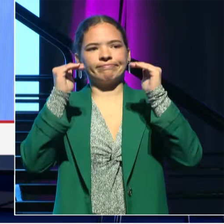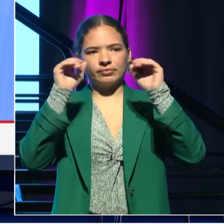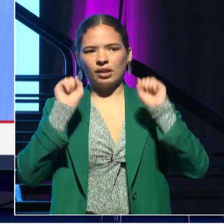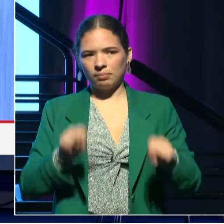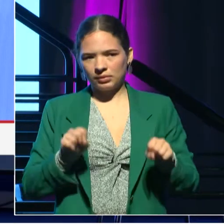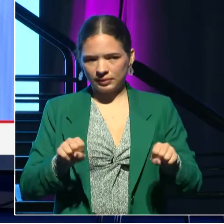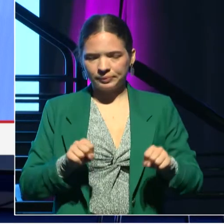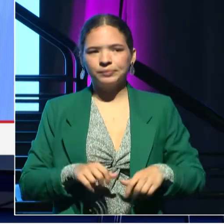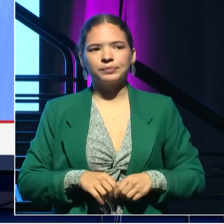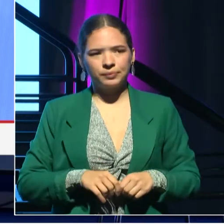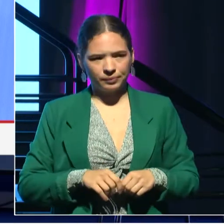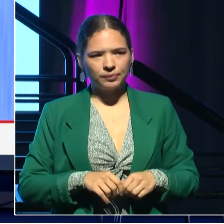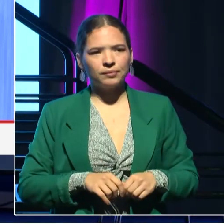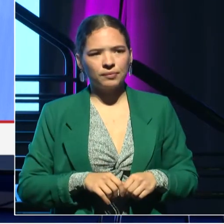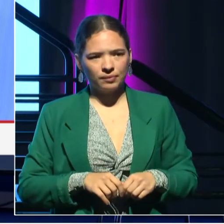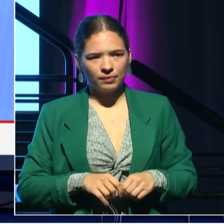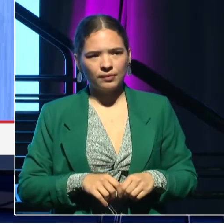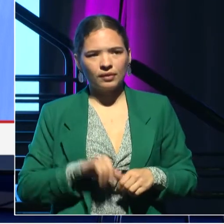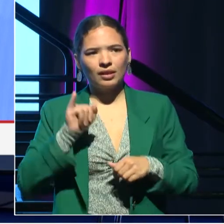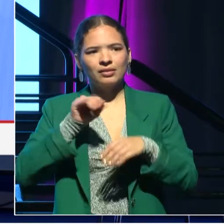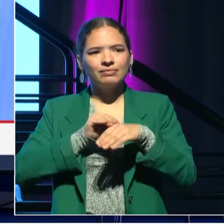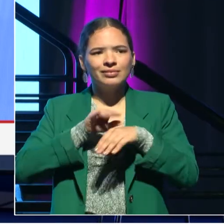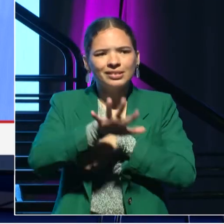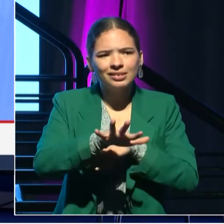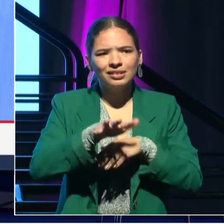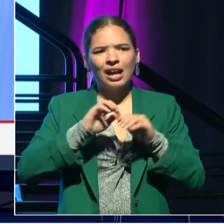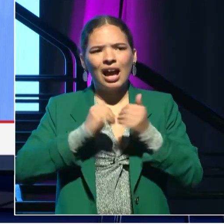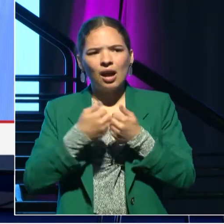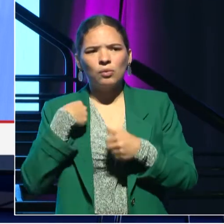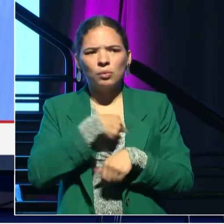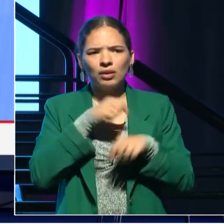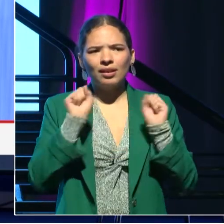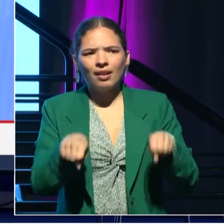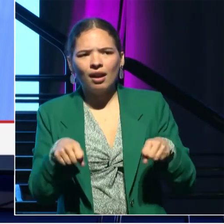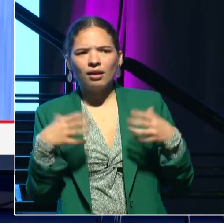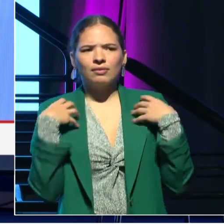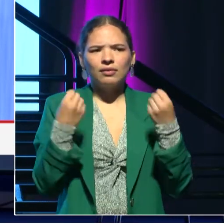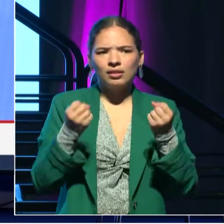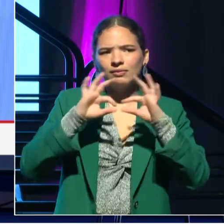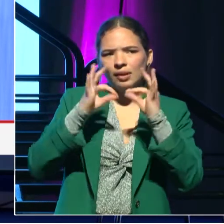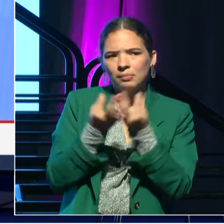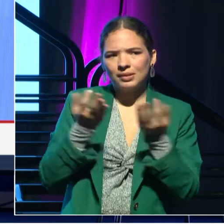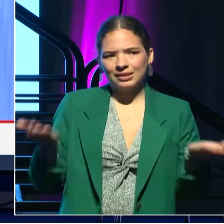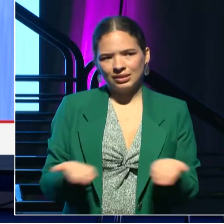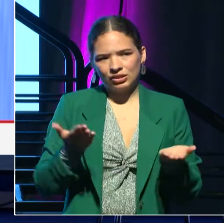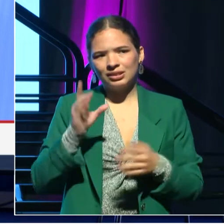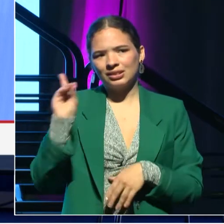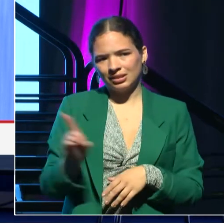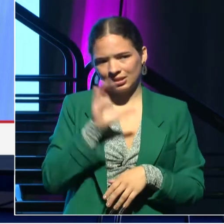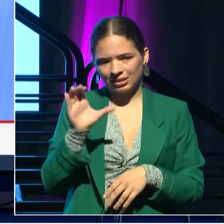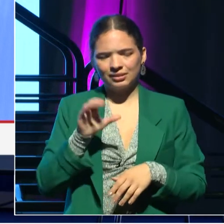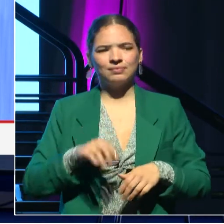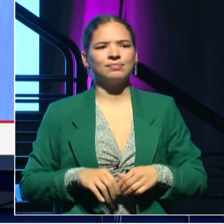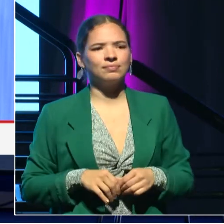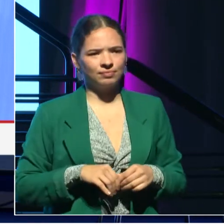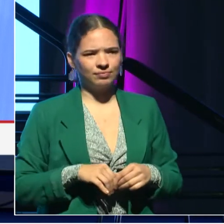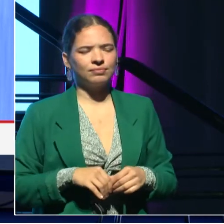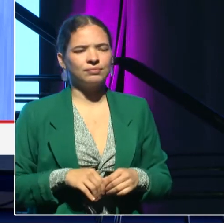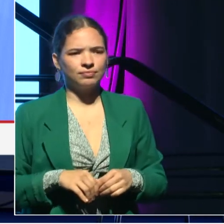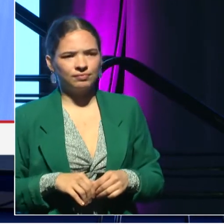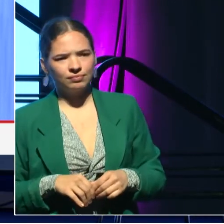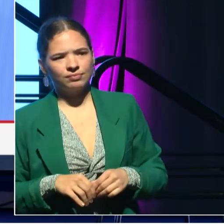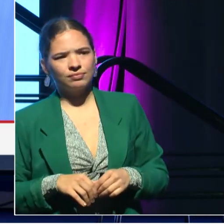to have healthy families in Washington, D.C. So this is one thing I also want